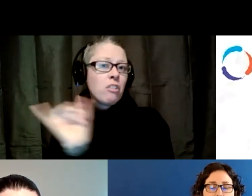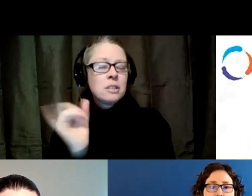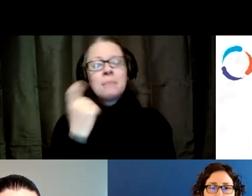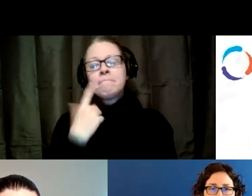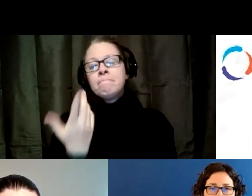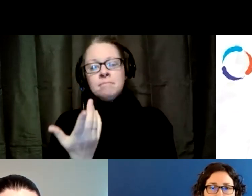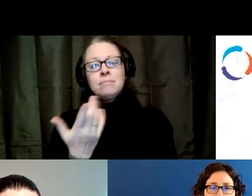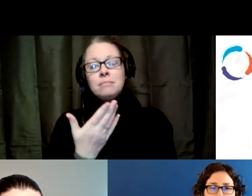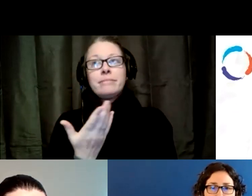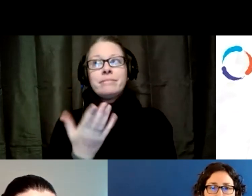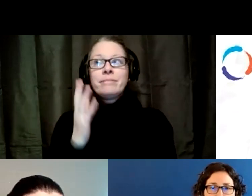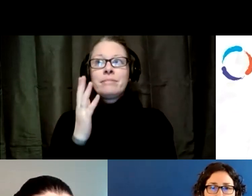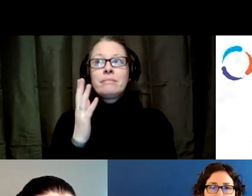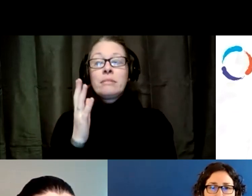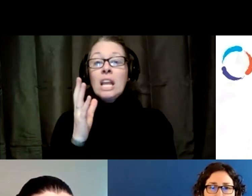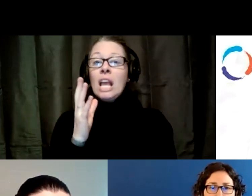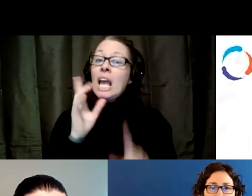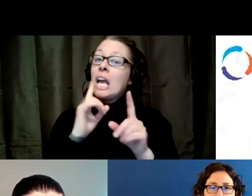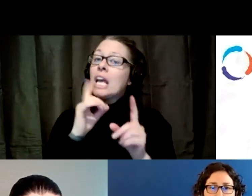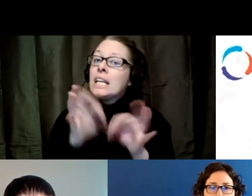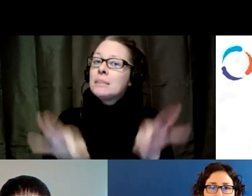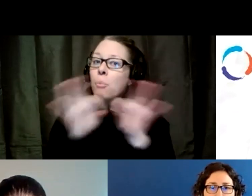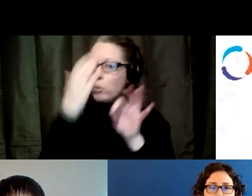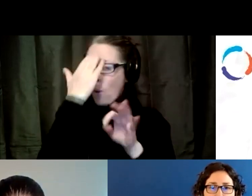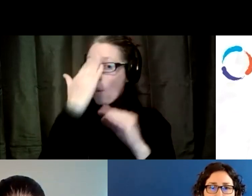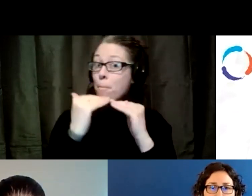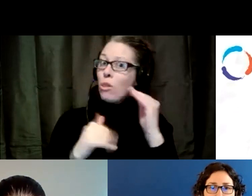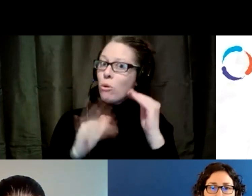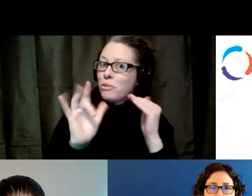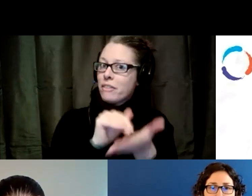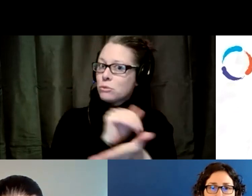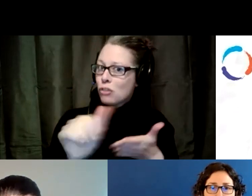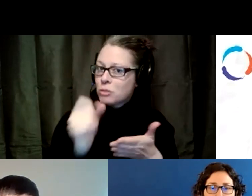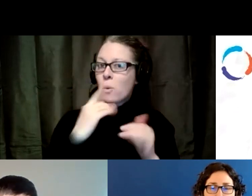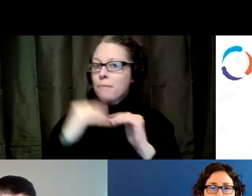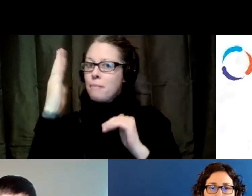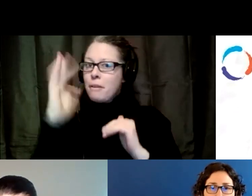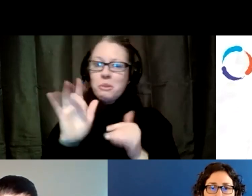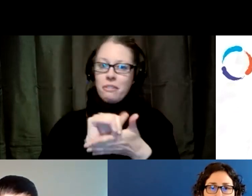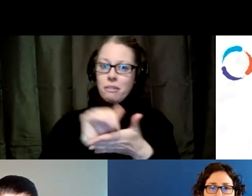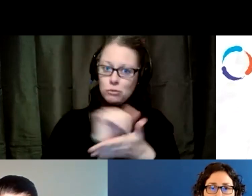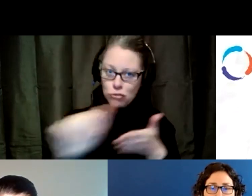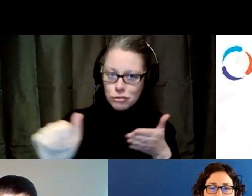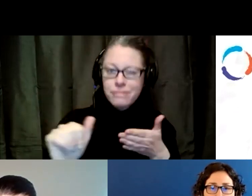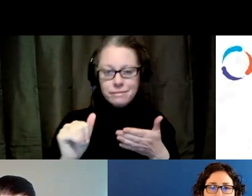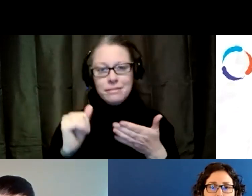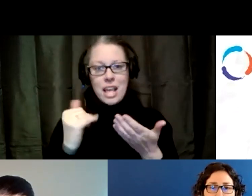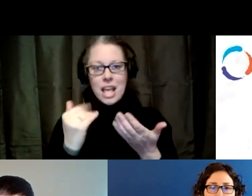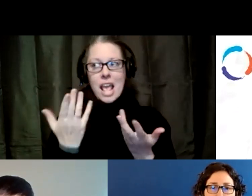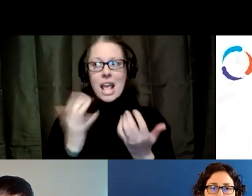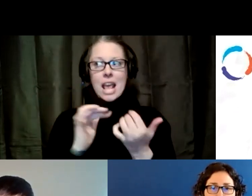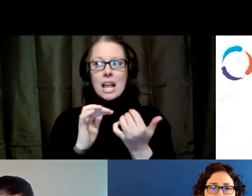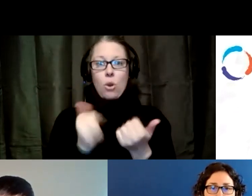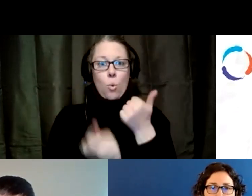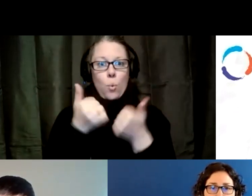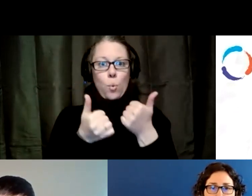as I mentioned, a little bit of a different approach. And so it's important to know where you are and how you're targeting your company so that we